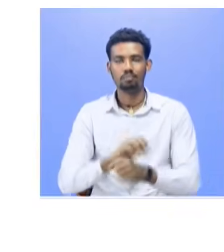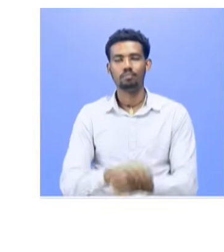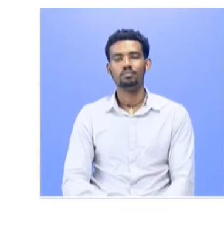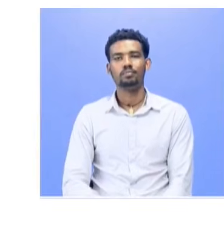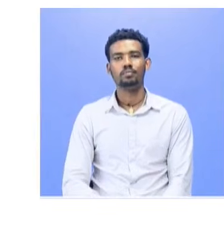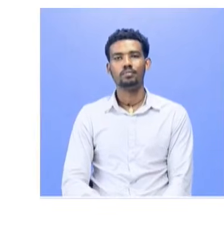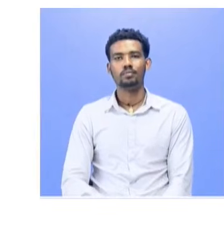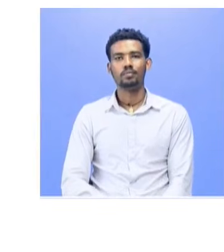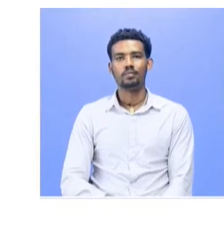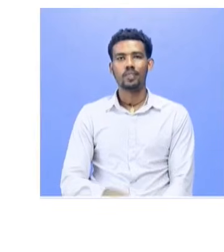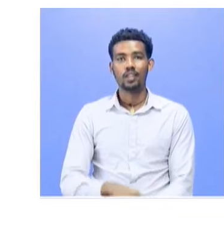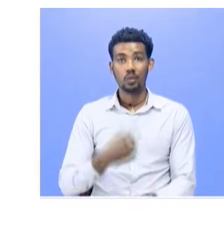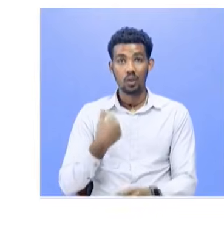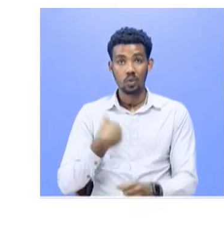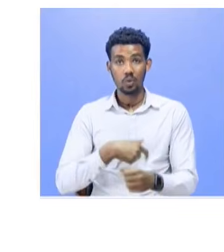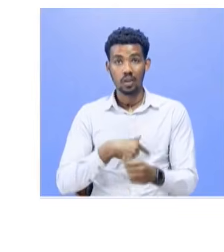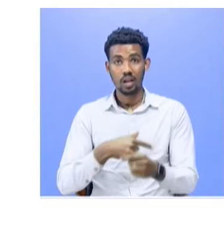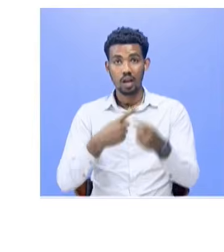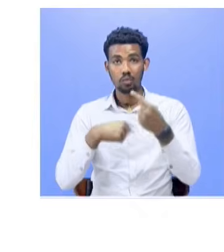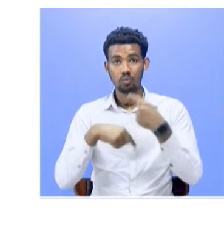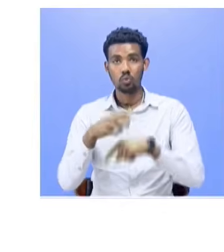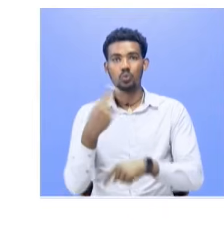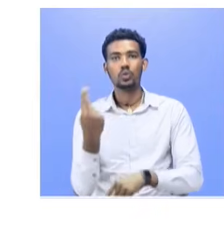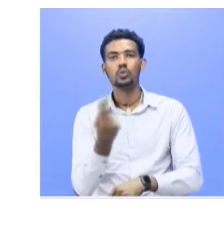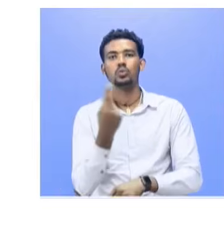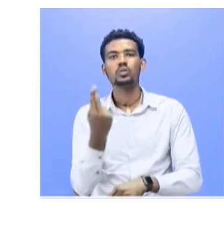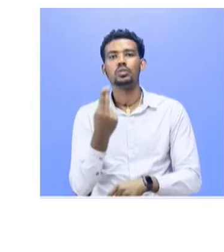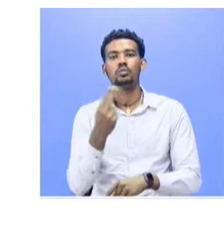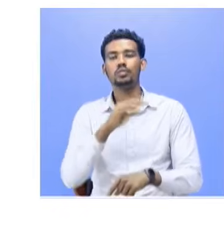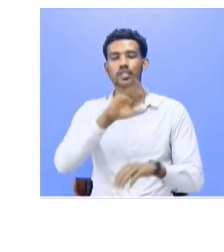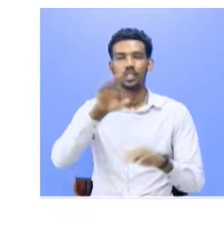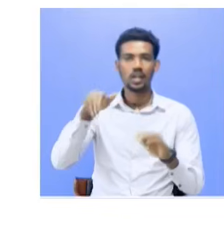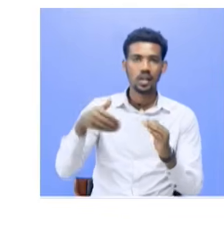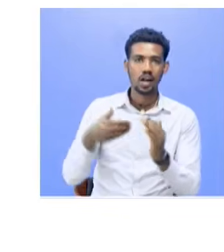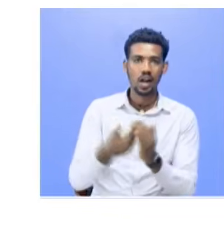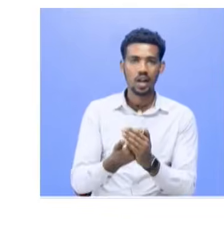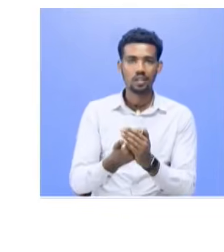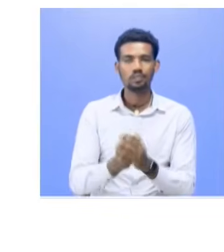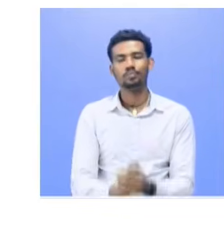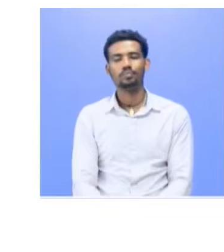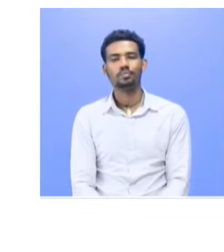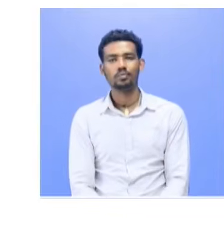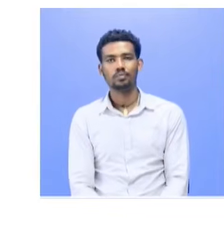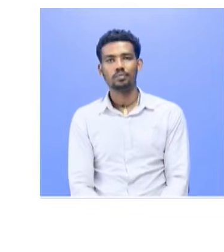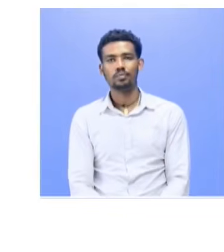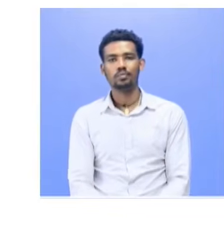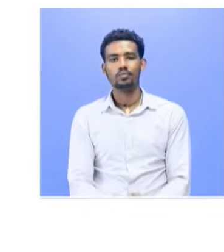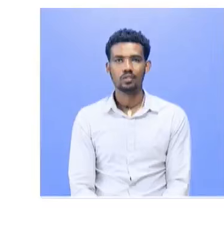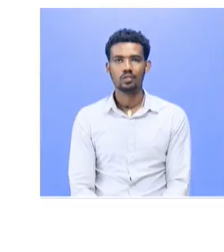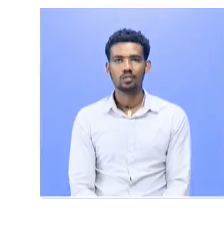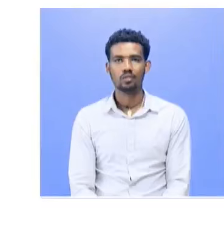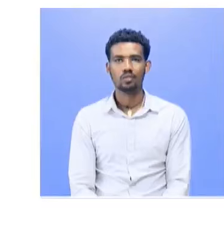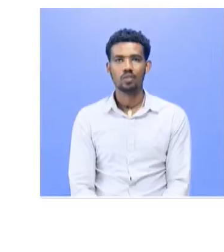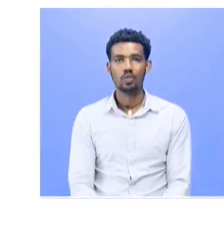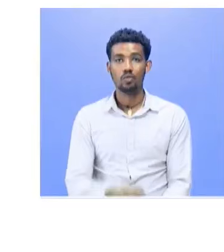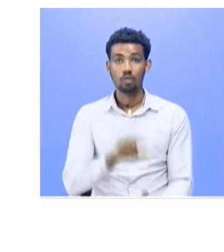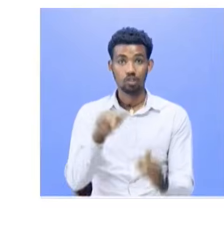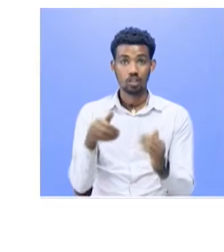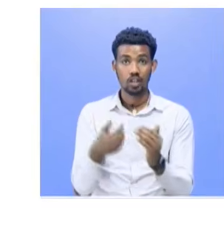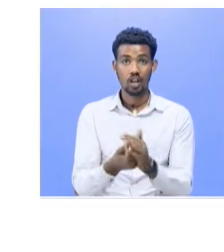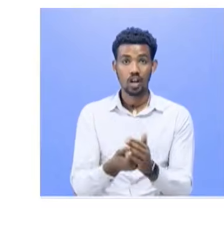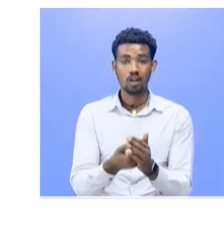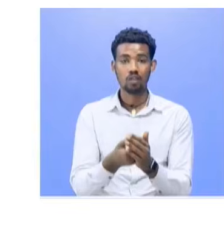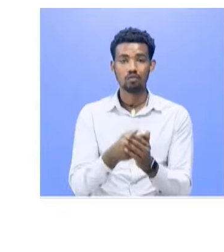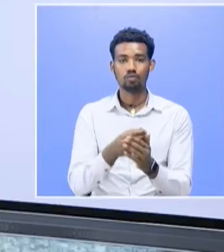So when we come to in, we used in for general, for both, general for